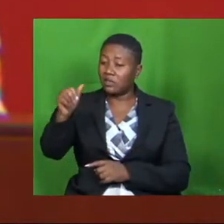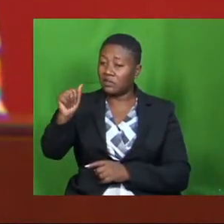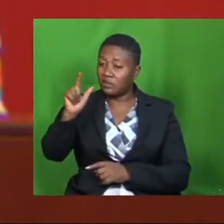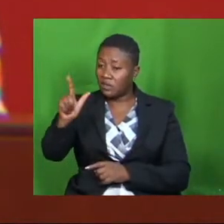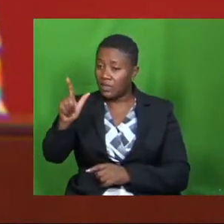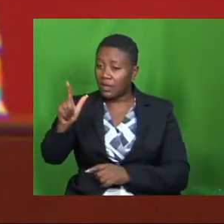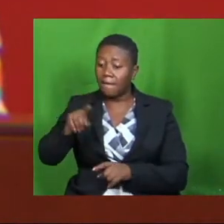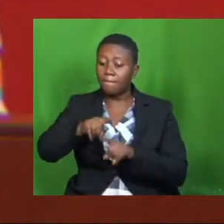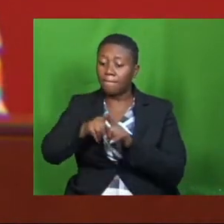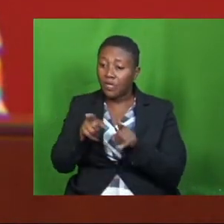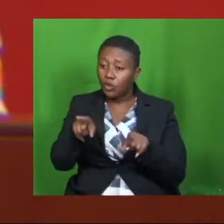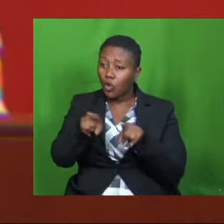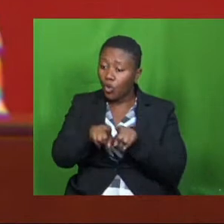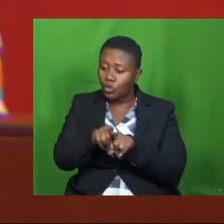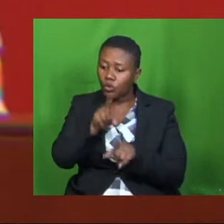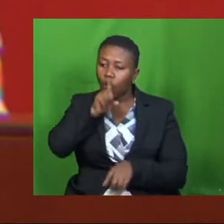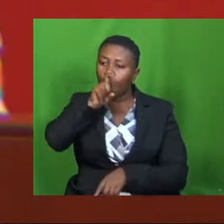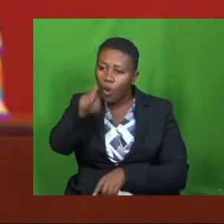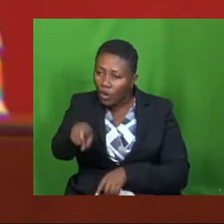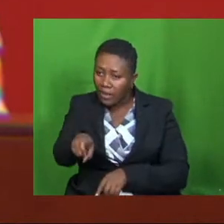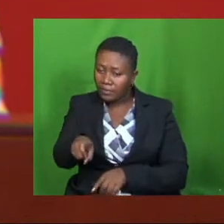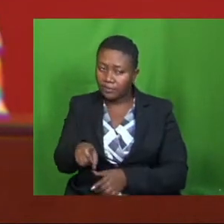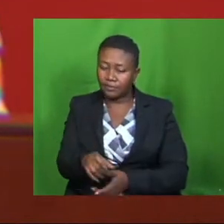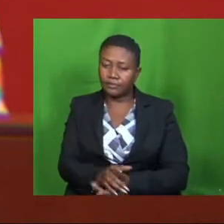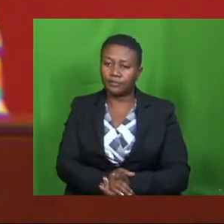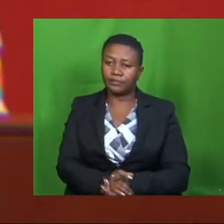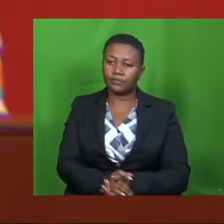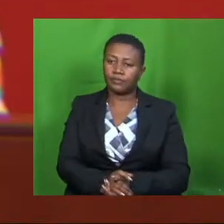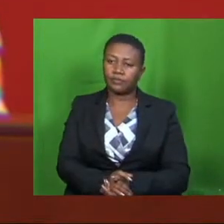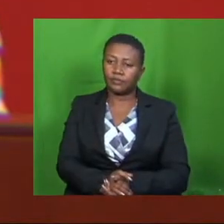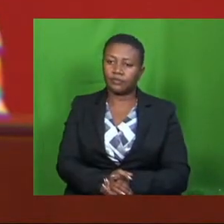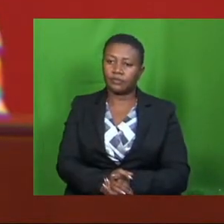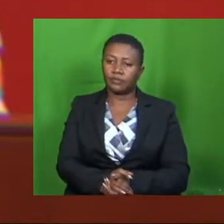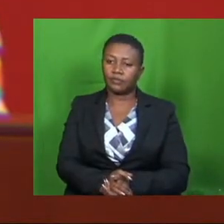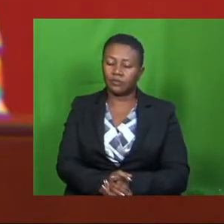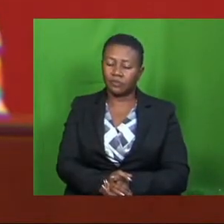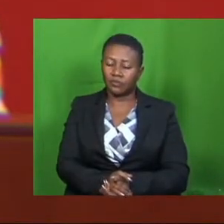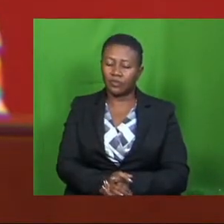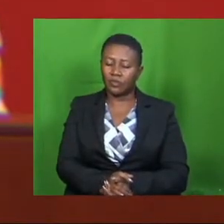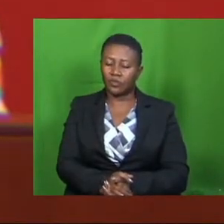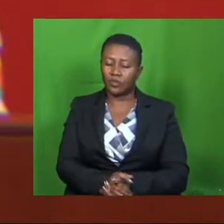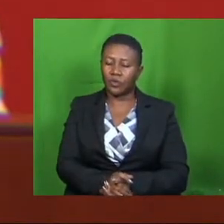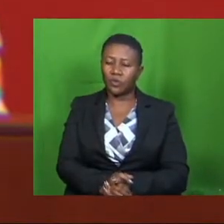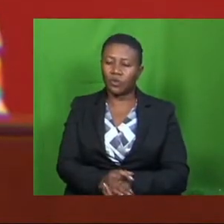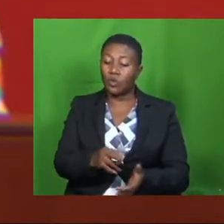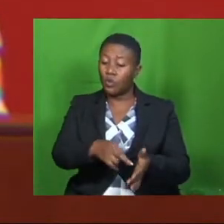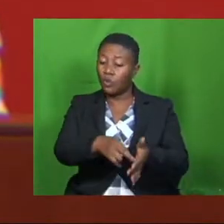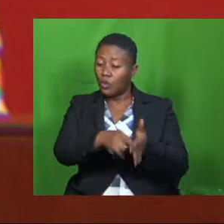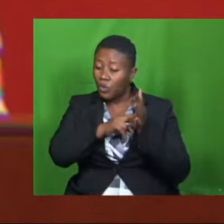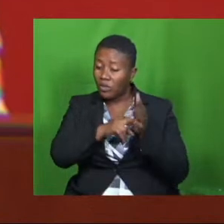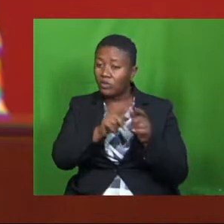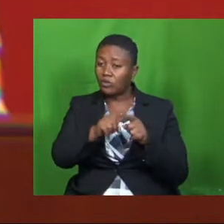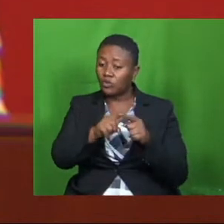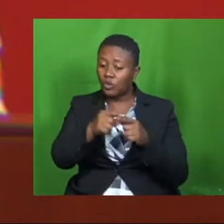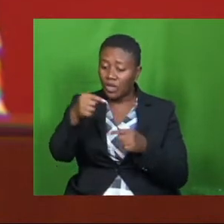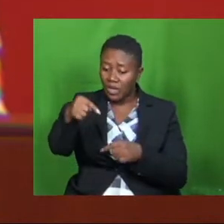I can use, and then you come out, and then we can debate what you want to say. Oh, no. Sit